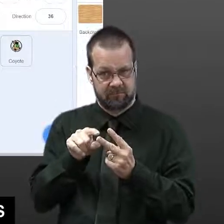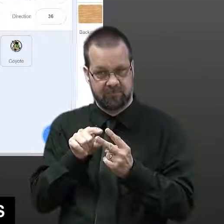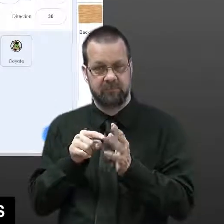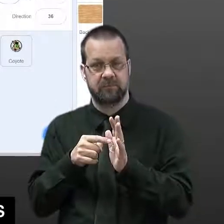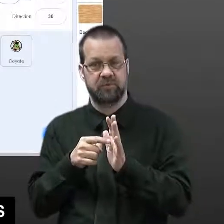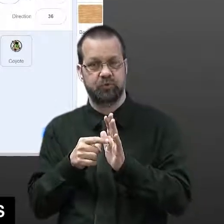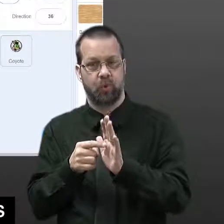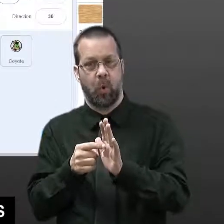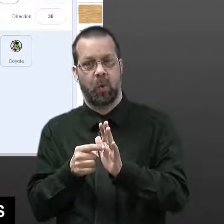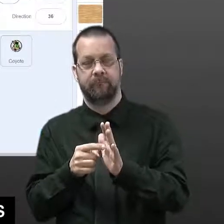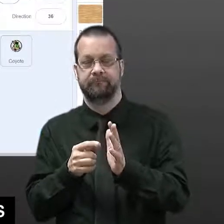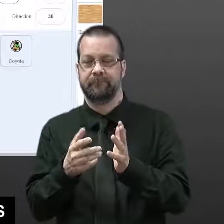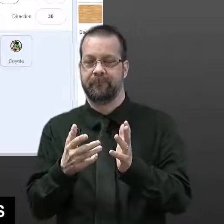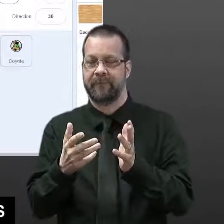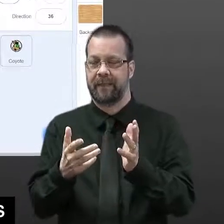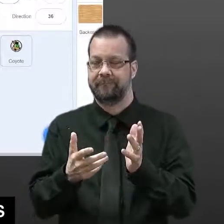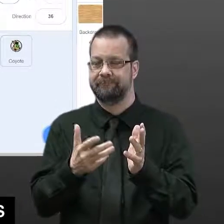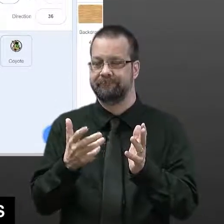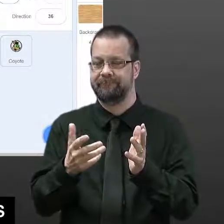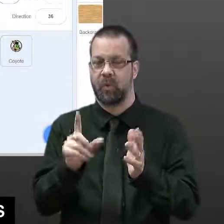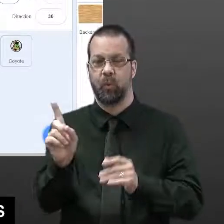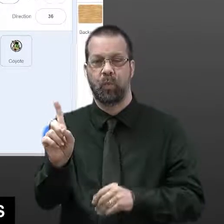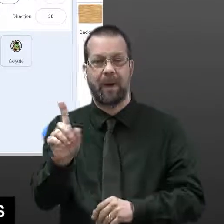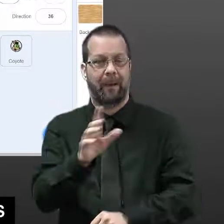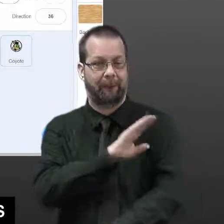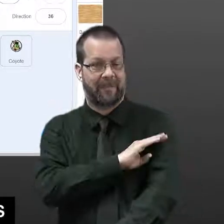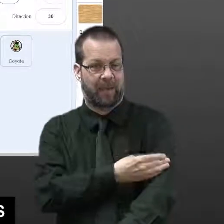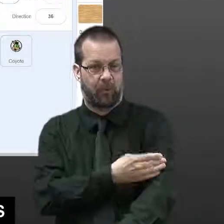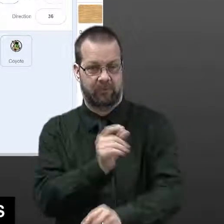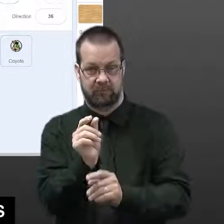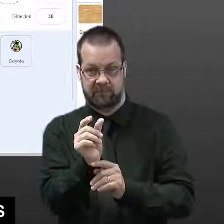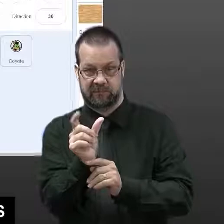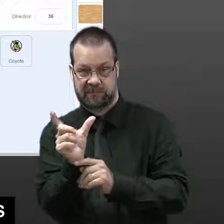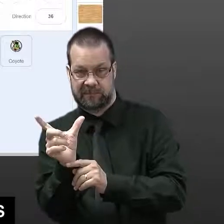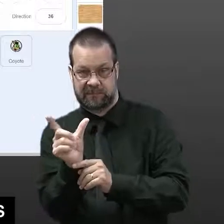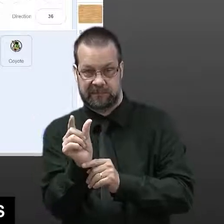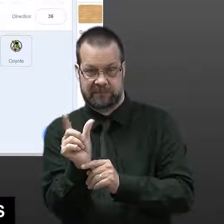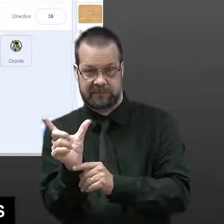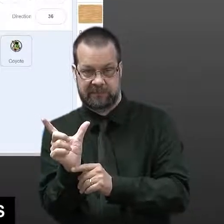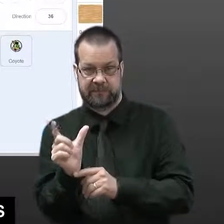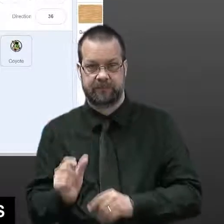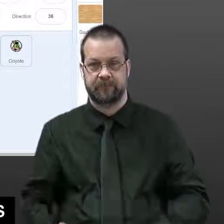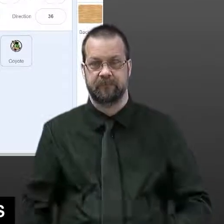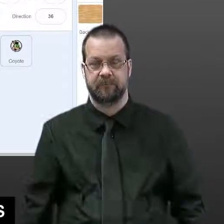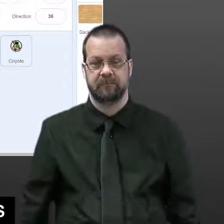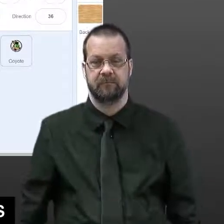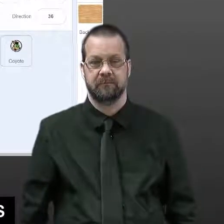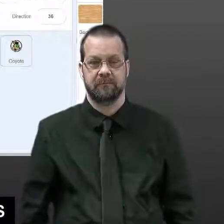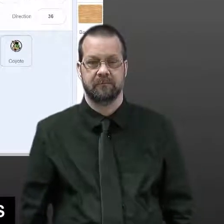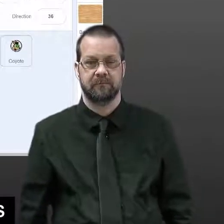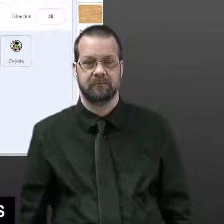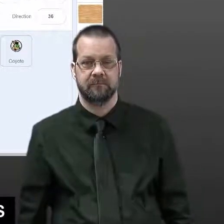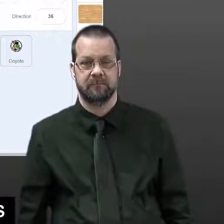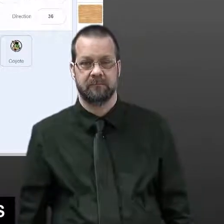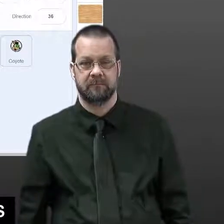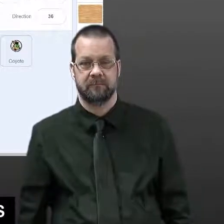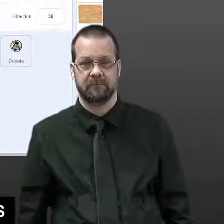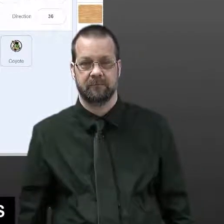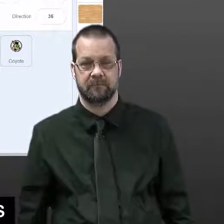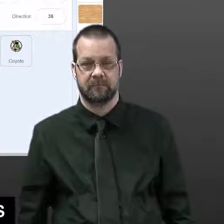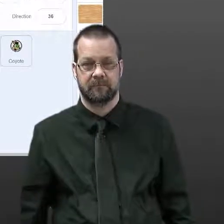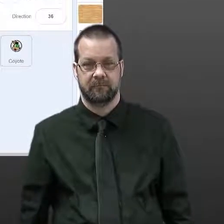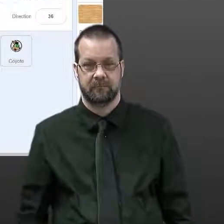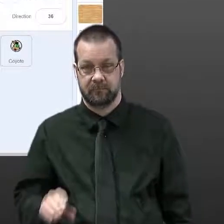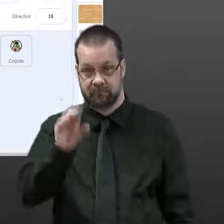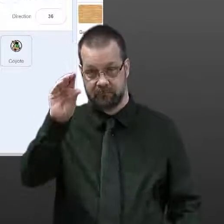indicate where our power is at. So underneath this when green flag clicked